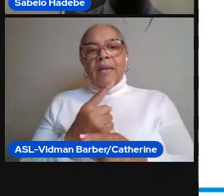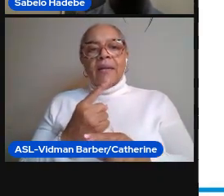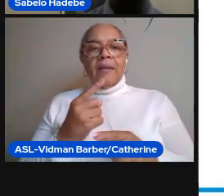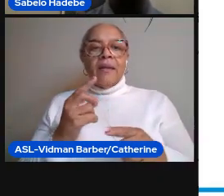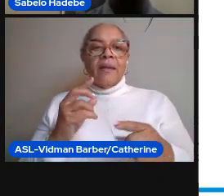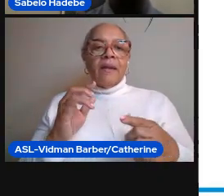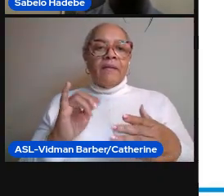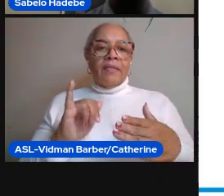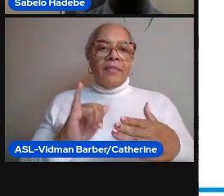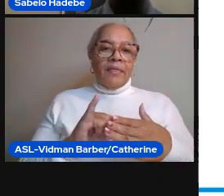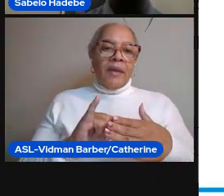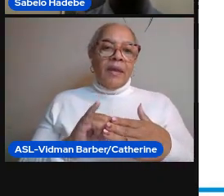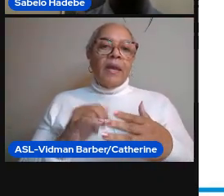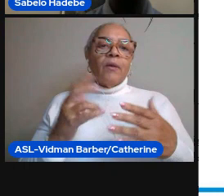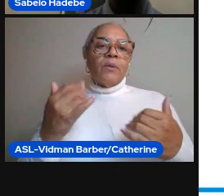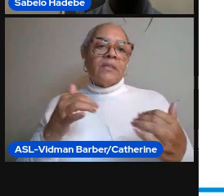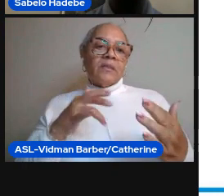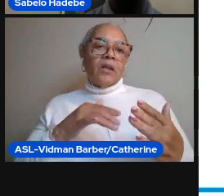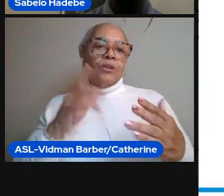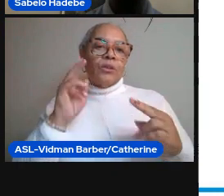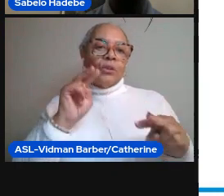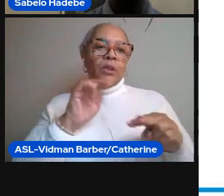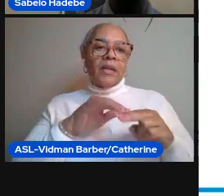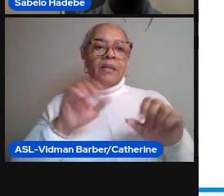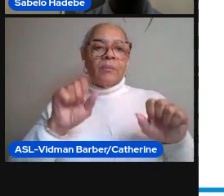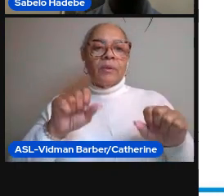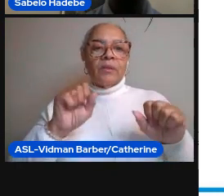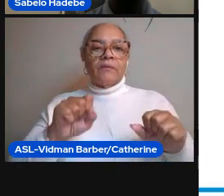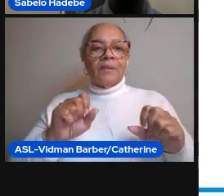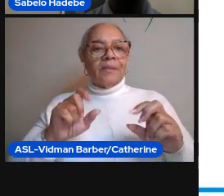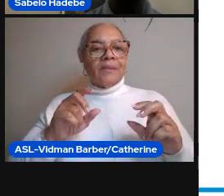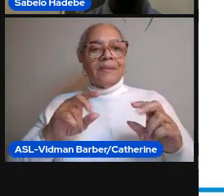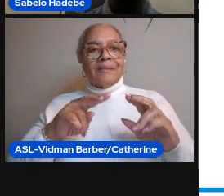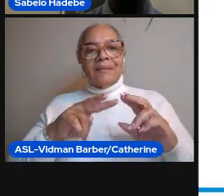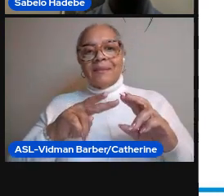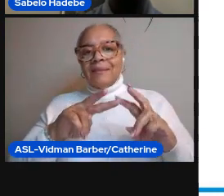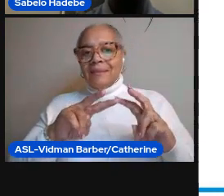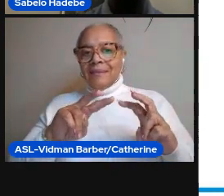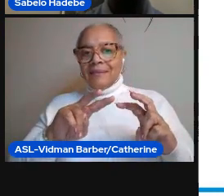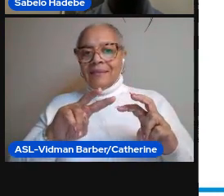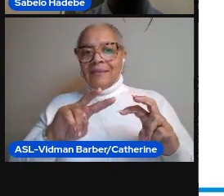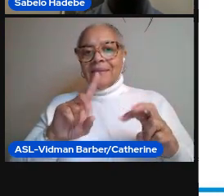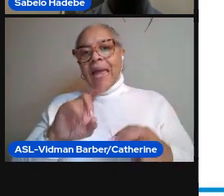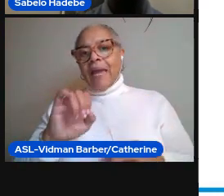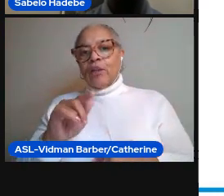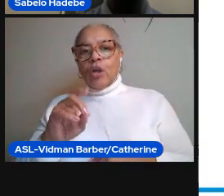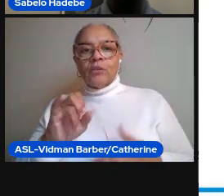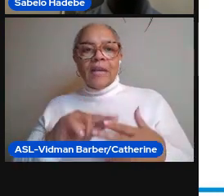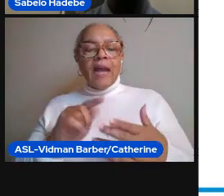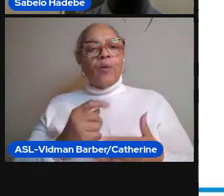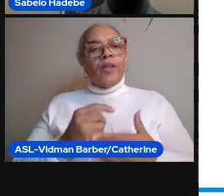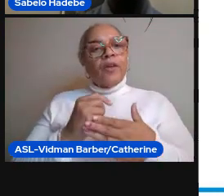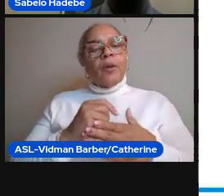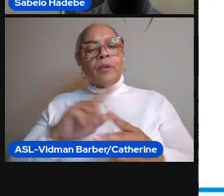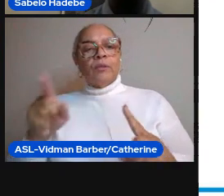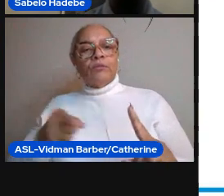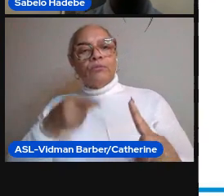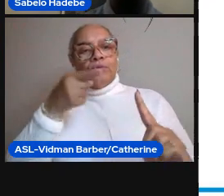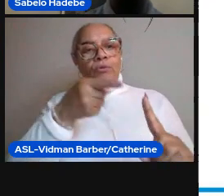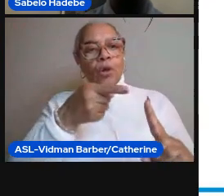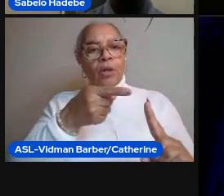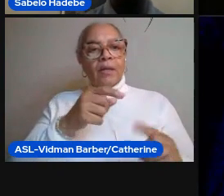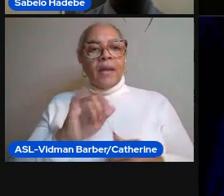we're starting now to look at the potential diagnosis of this, and also how do we therapeutically target alpha